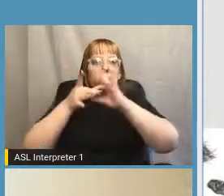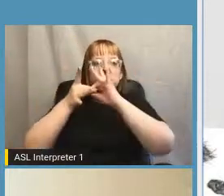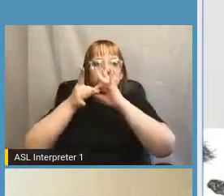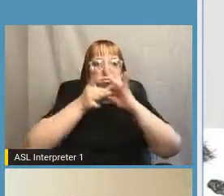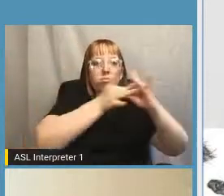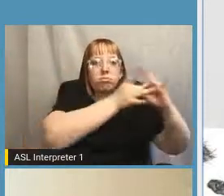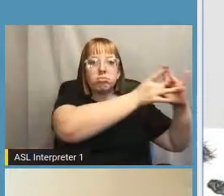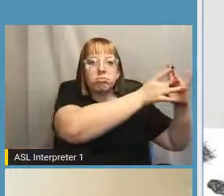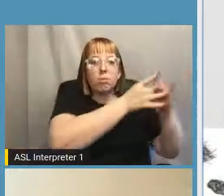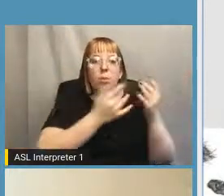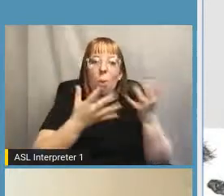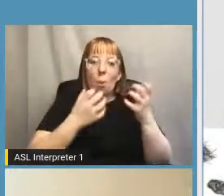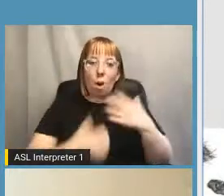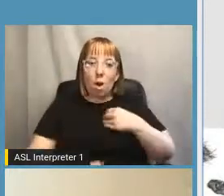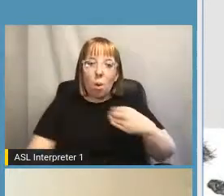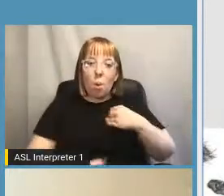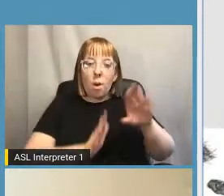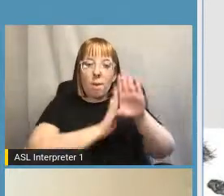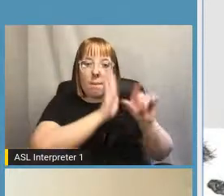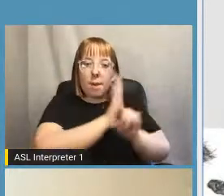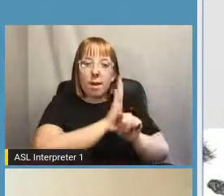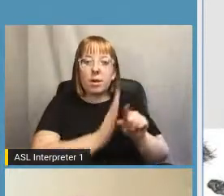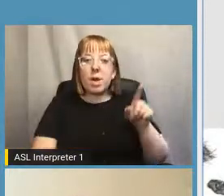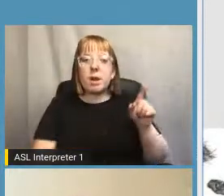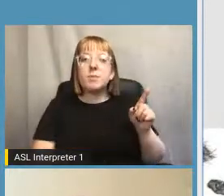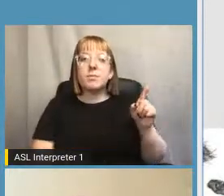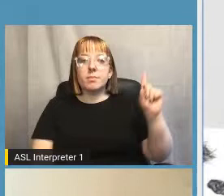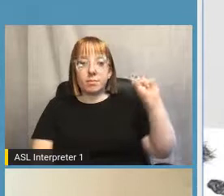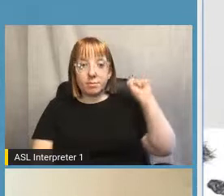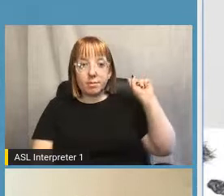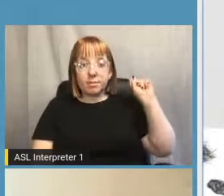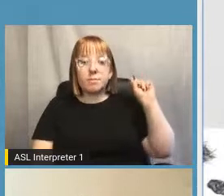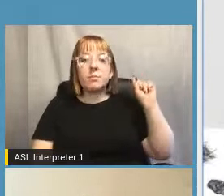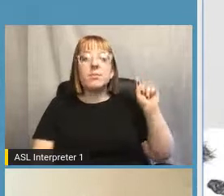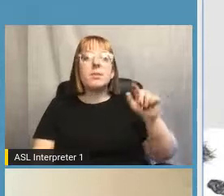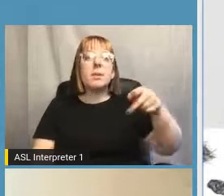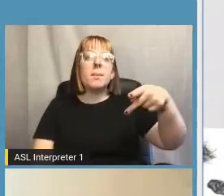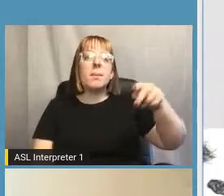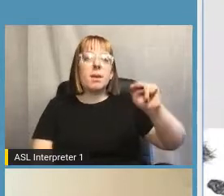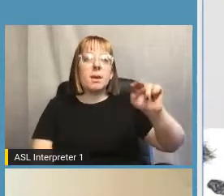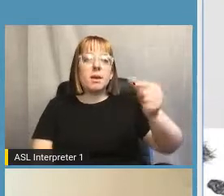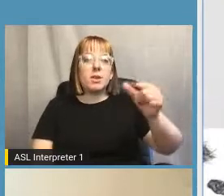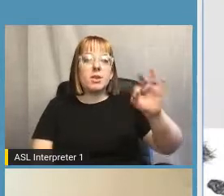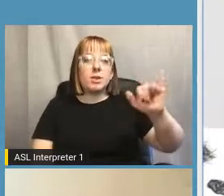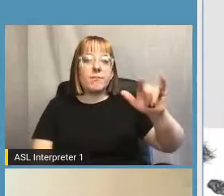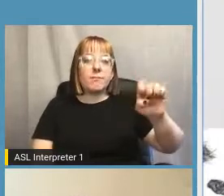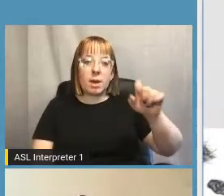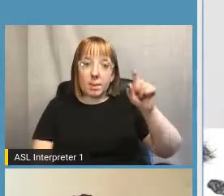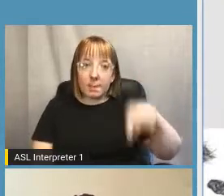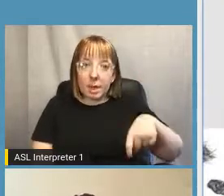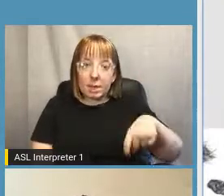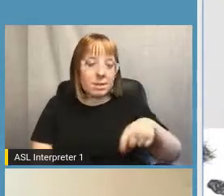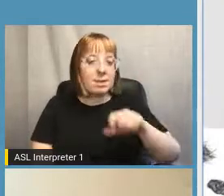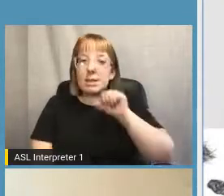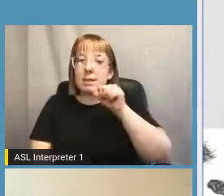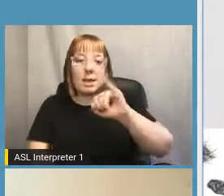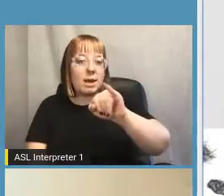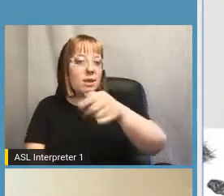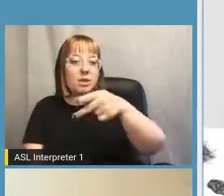don't want a white background. And so it has to come in as a PNG file as opposed to a JPEG